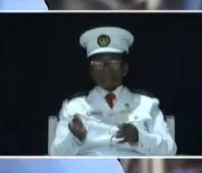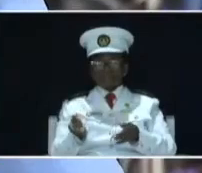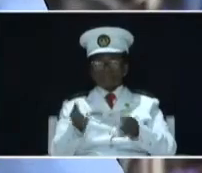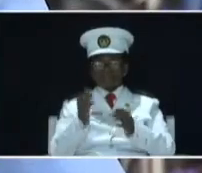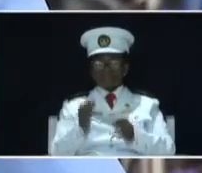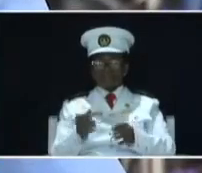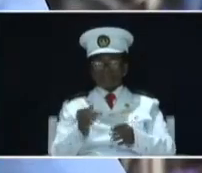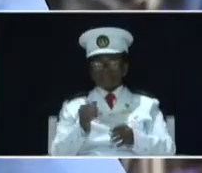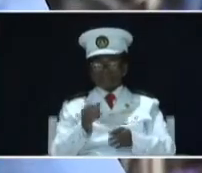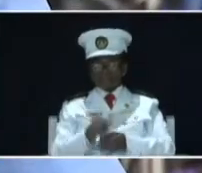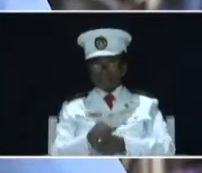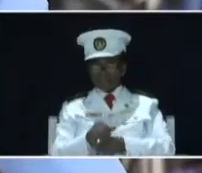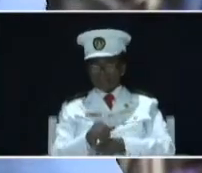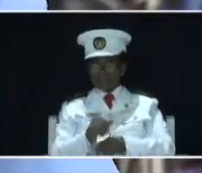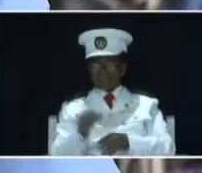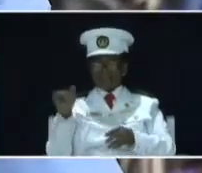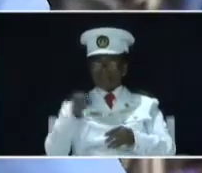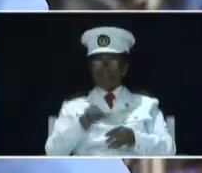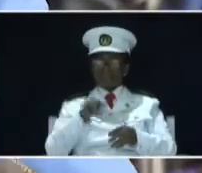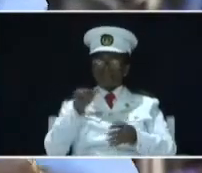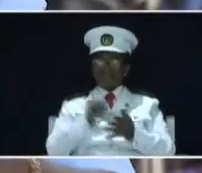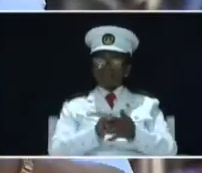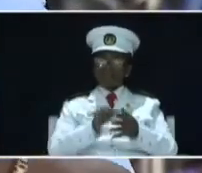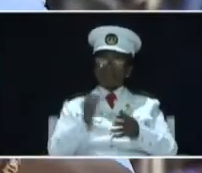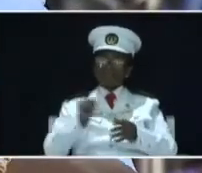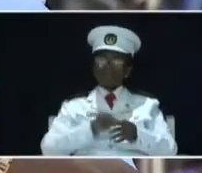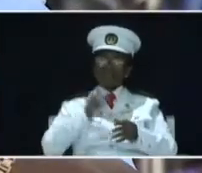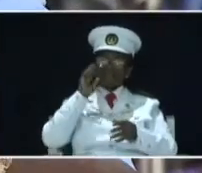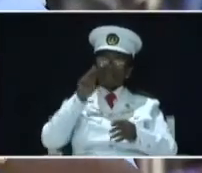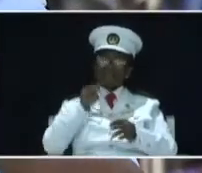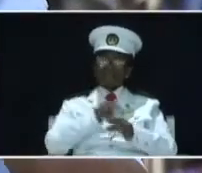here. Let me send you to a widow.